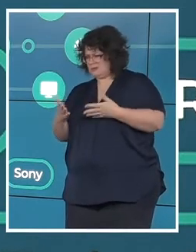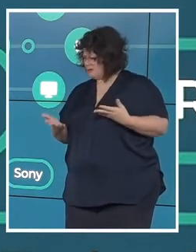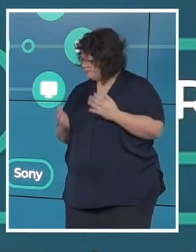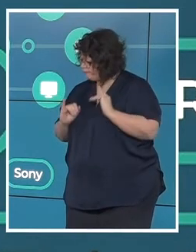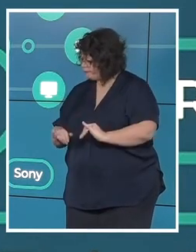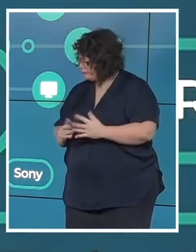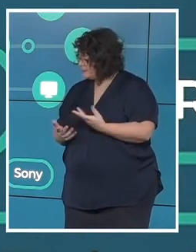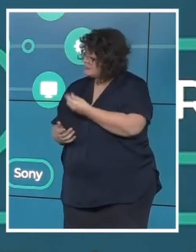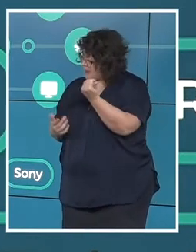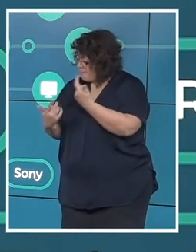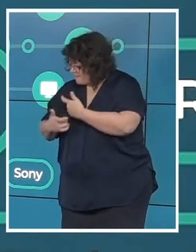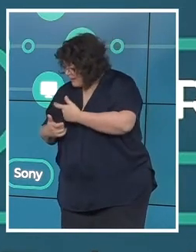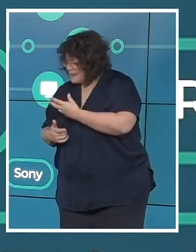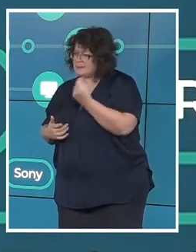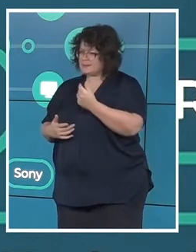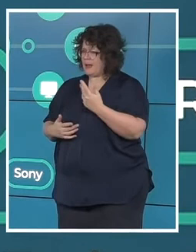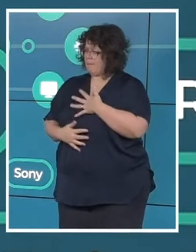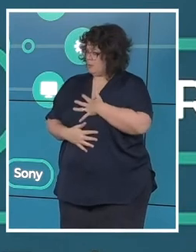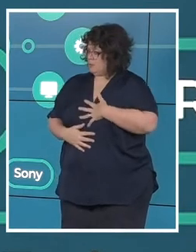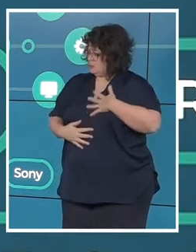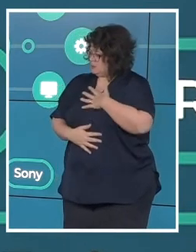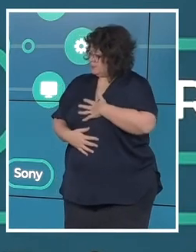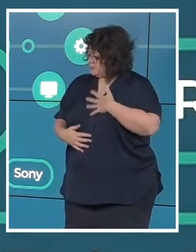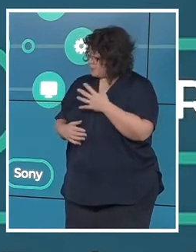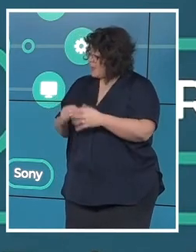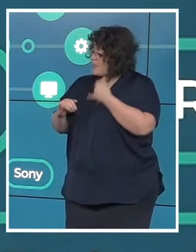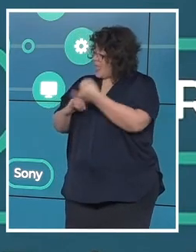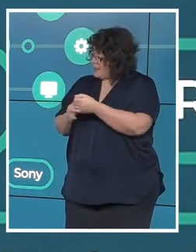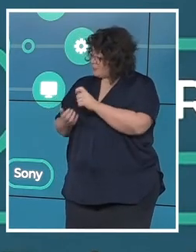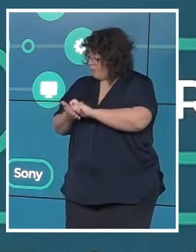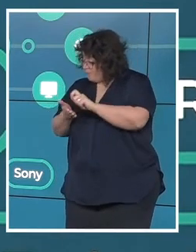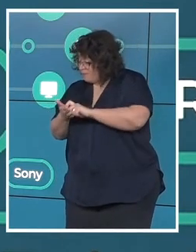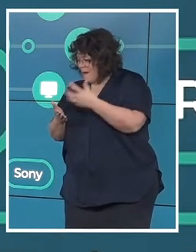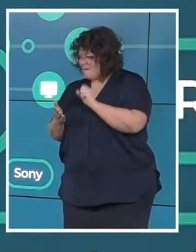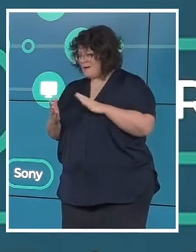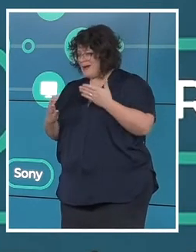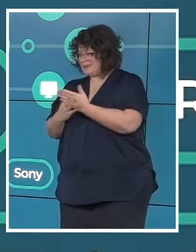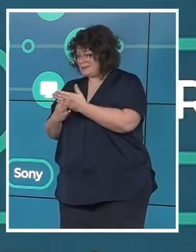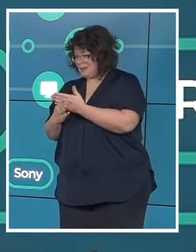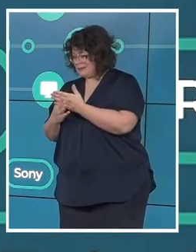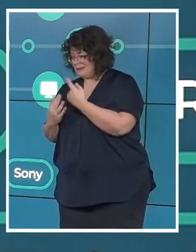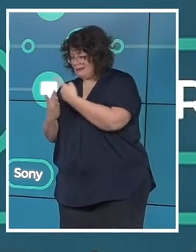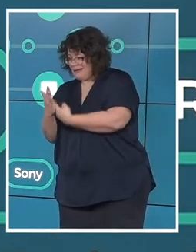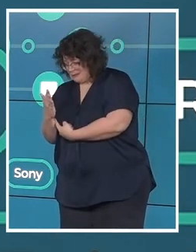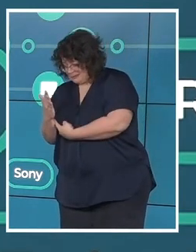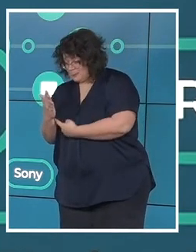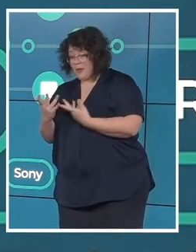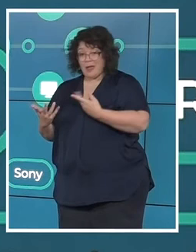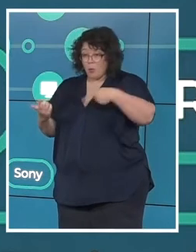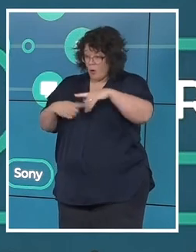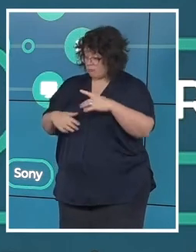their organizations more accessible. The book is called Haben, the deaf-blind woman who conquered Harvard